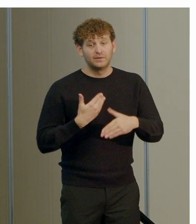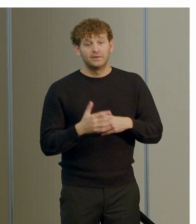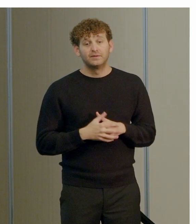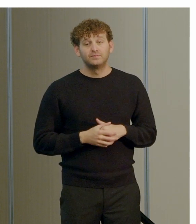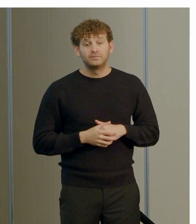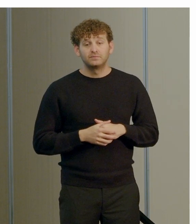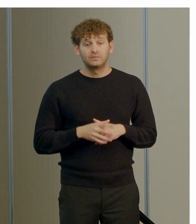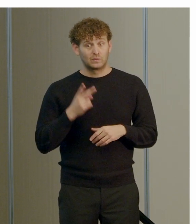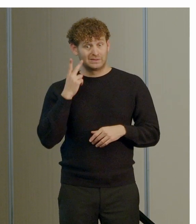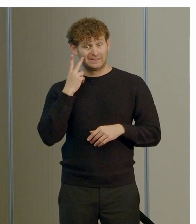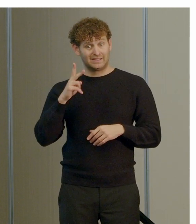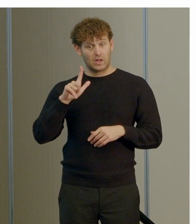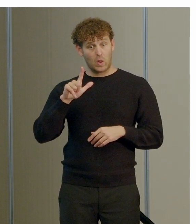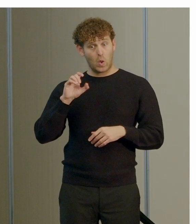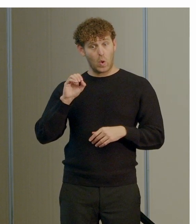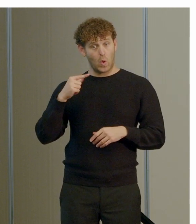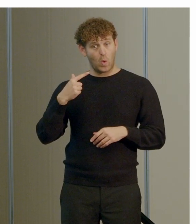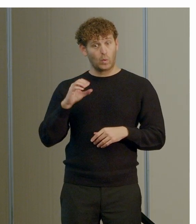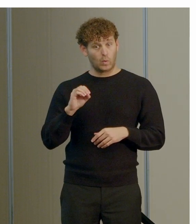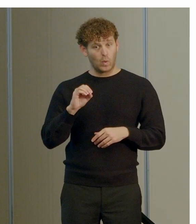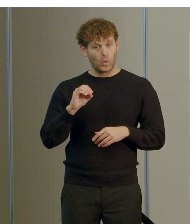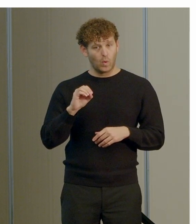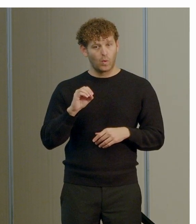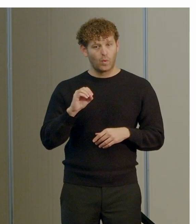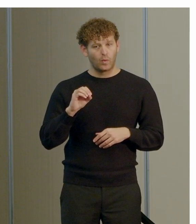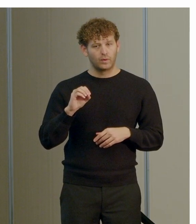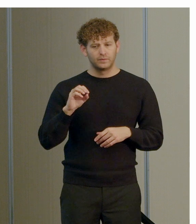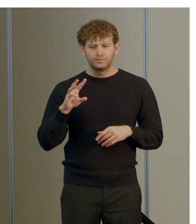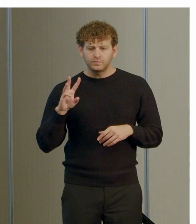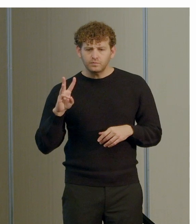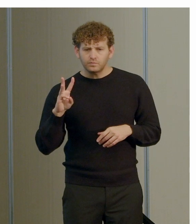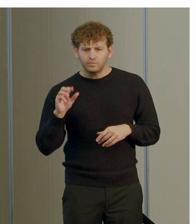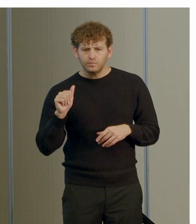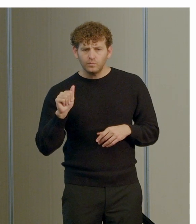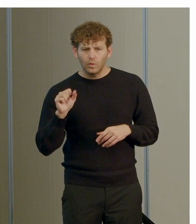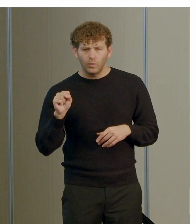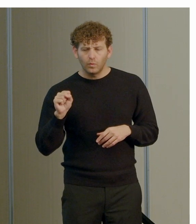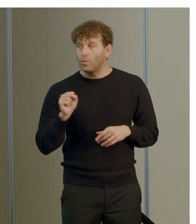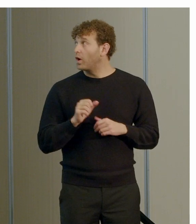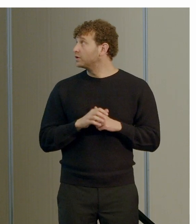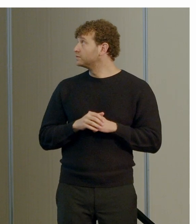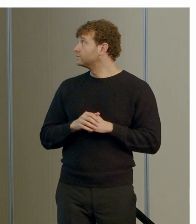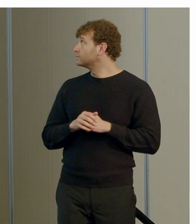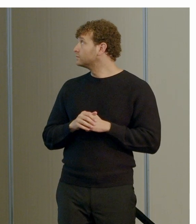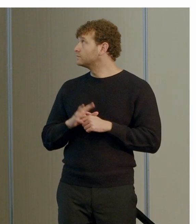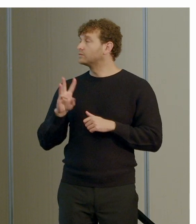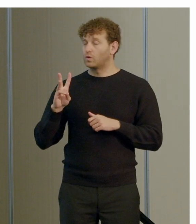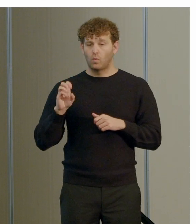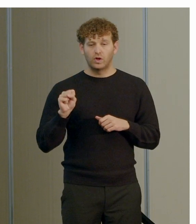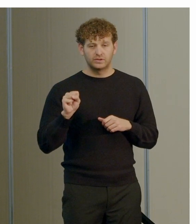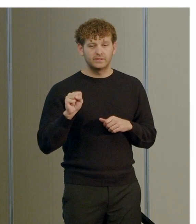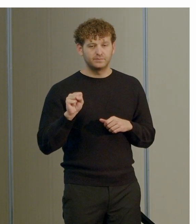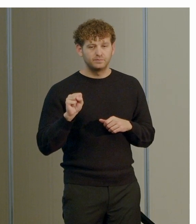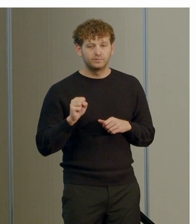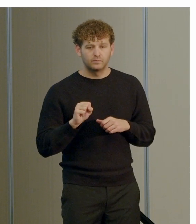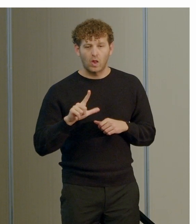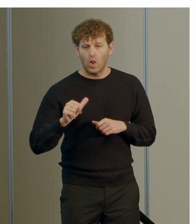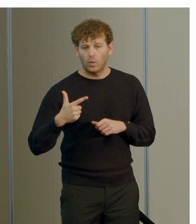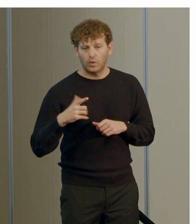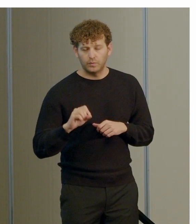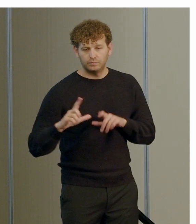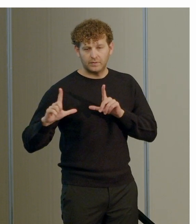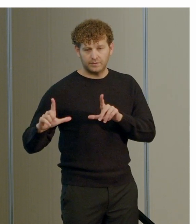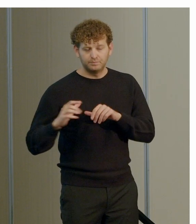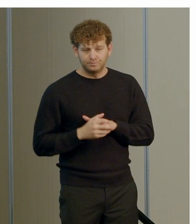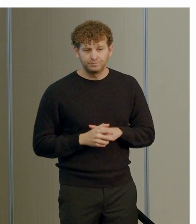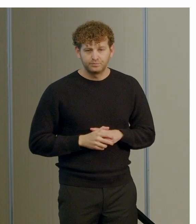I'm incredibly excited to talk about everything that's going on in Washington State. Now, as I've mentioned, I'm old and I've been